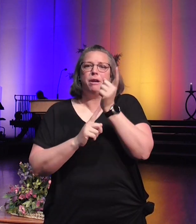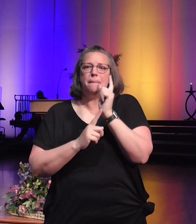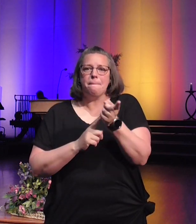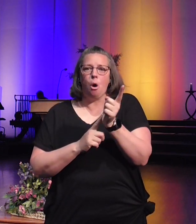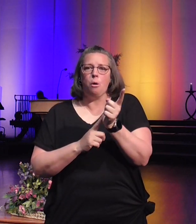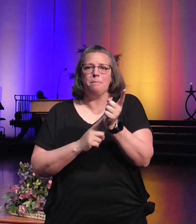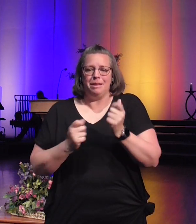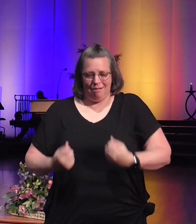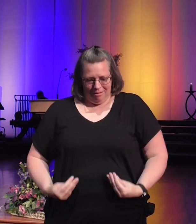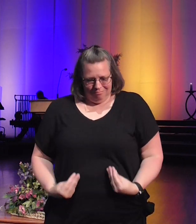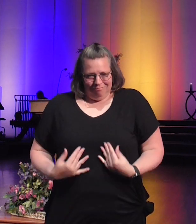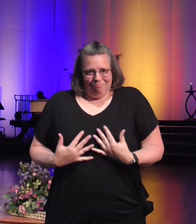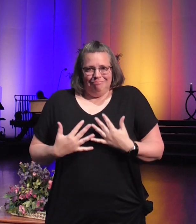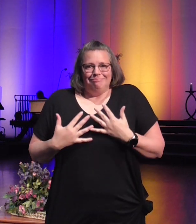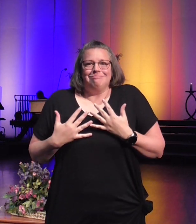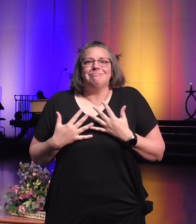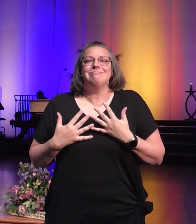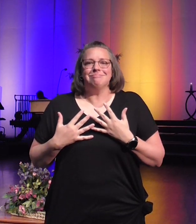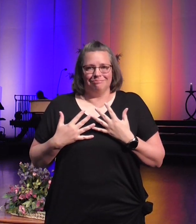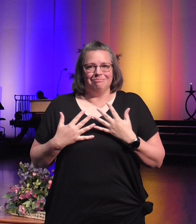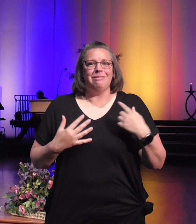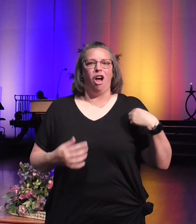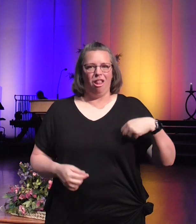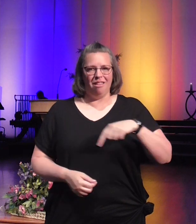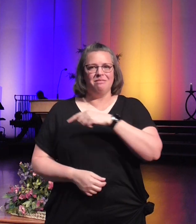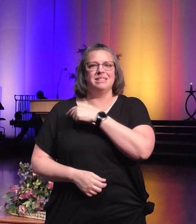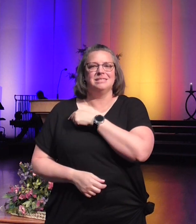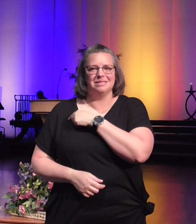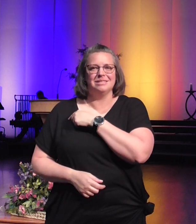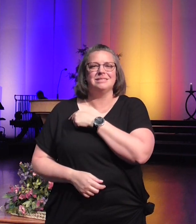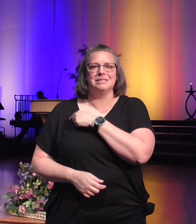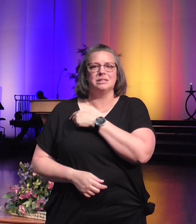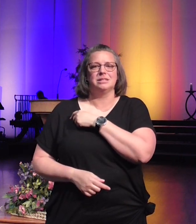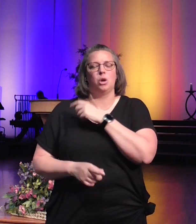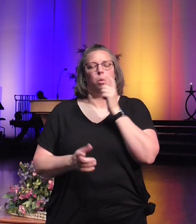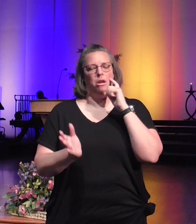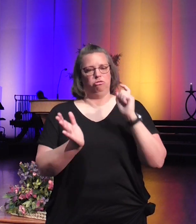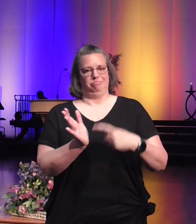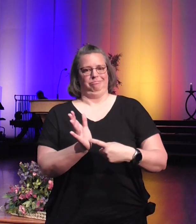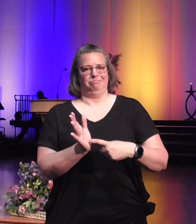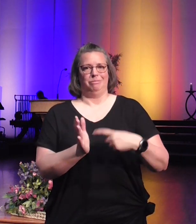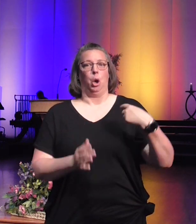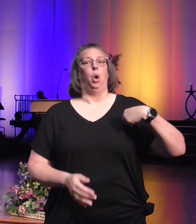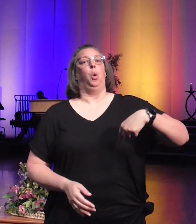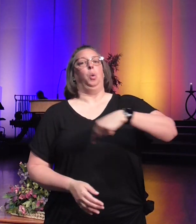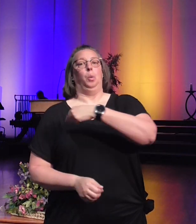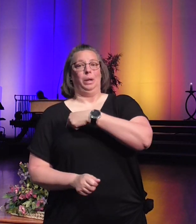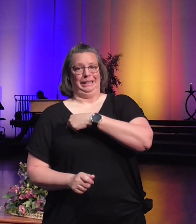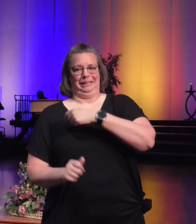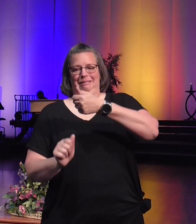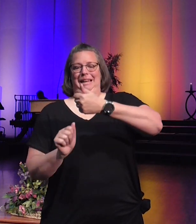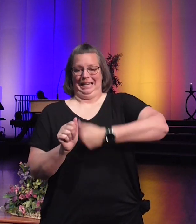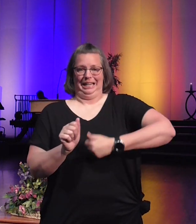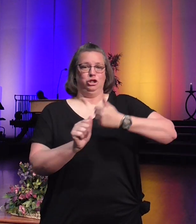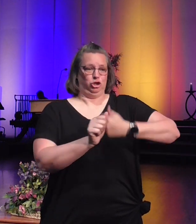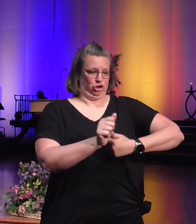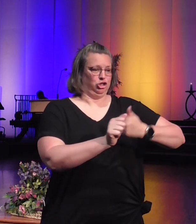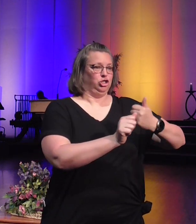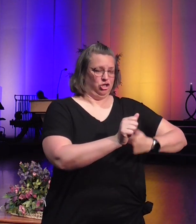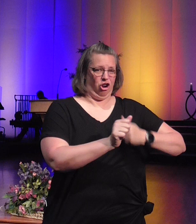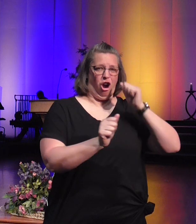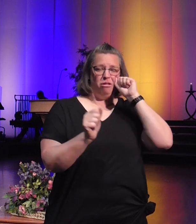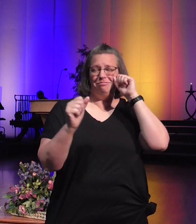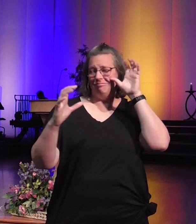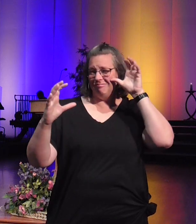animates us, it enlivens us. And we recognize that we, each one of us, are these